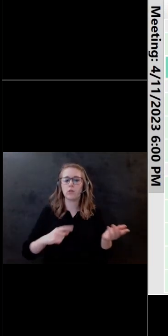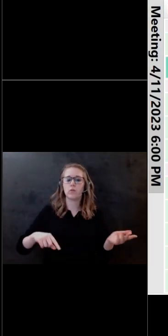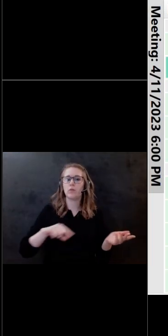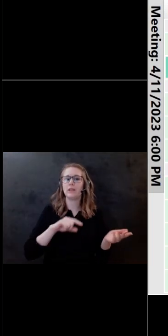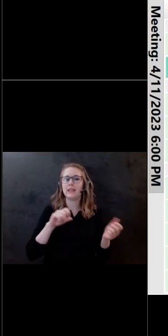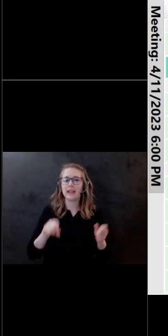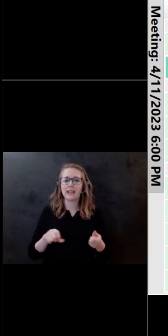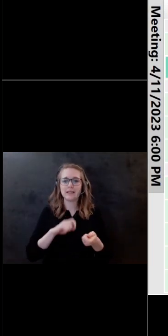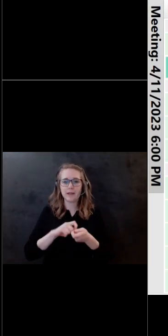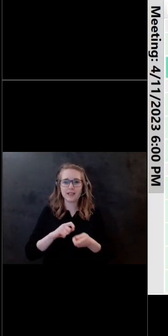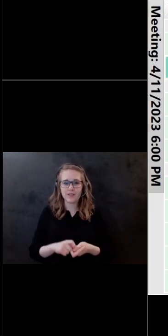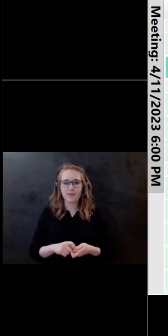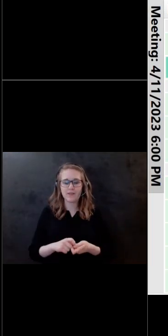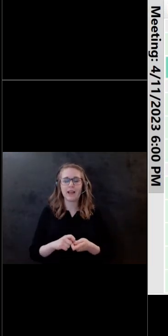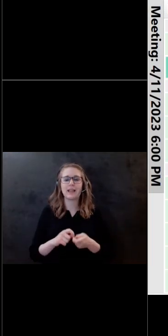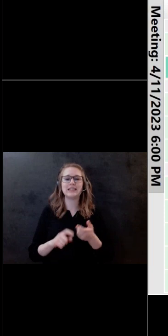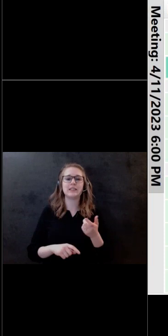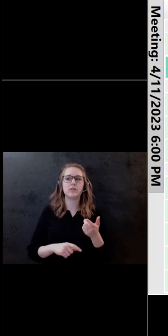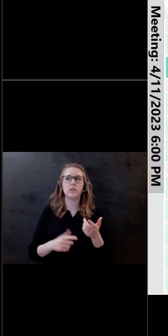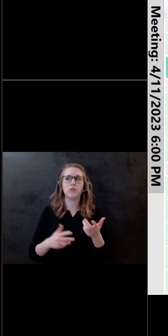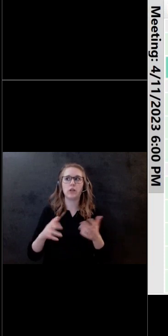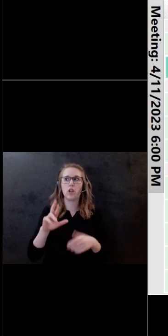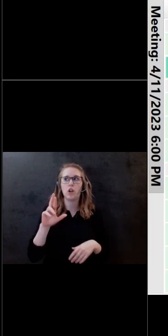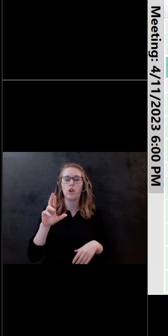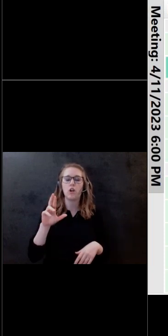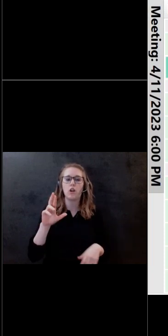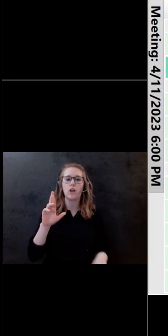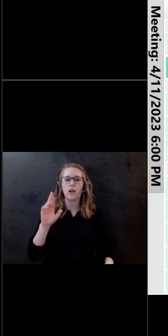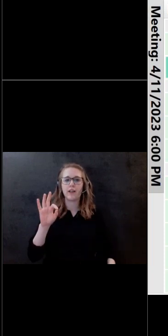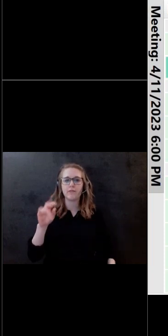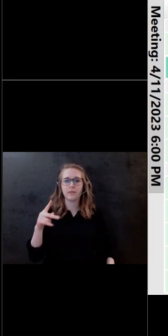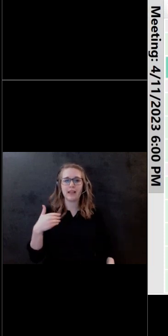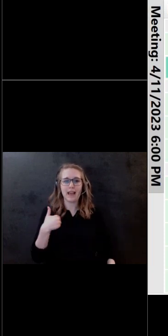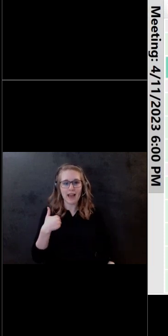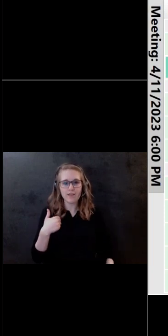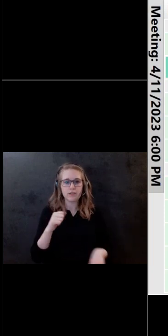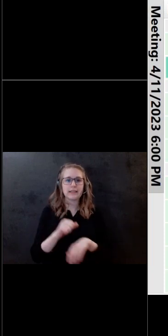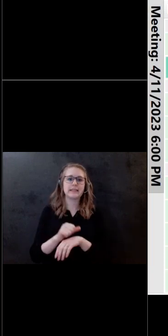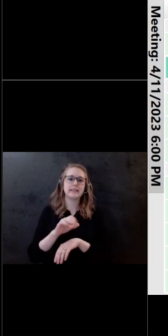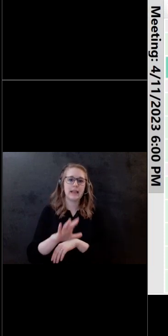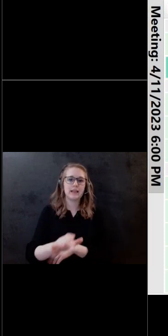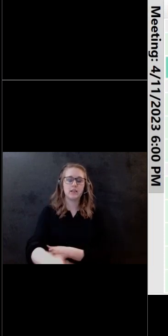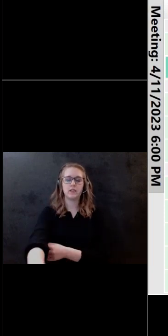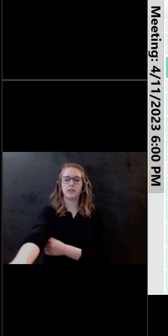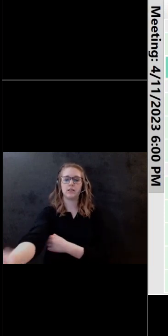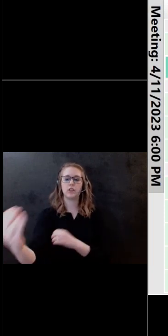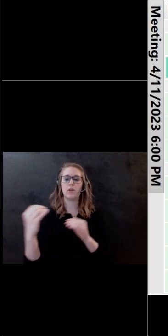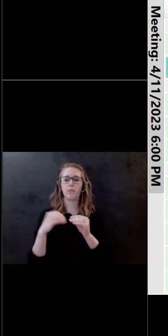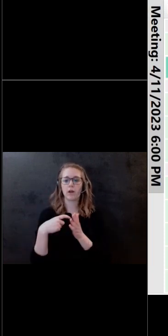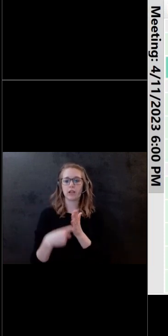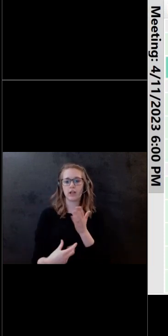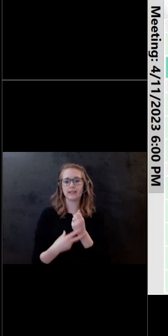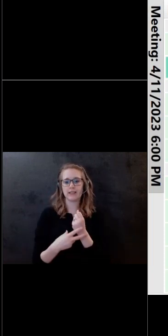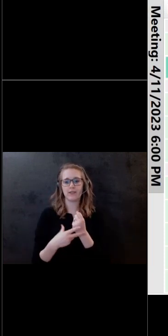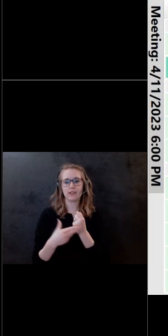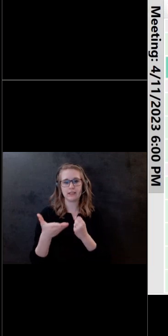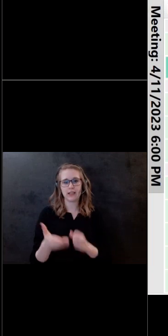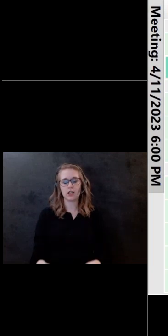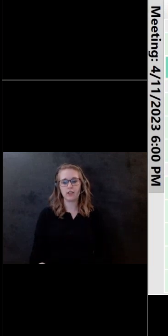what exactly the RFP would have, so that then they can send out the RFP and it could be more cost savings there,